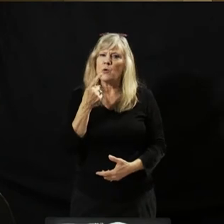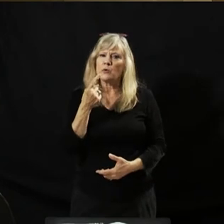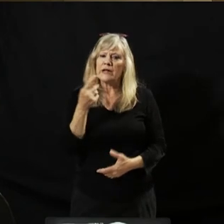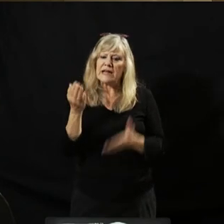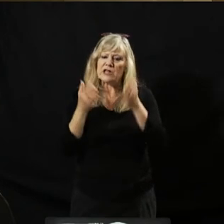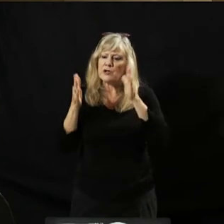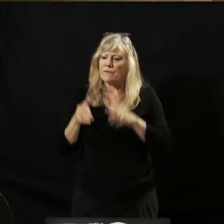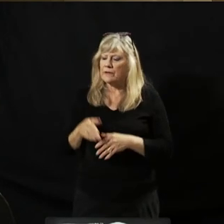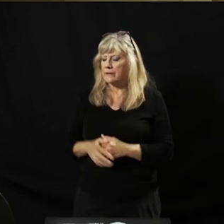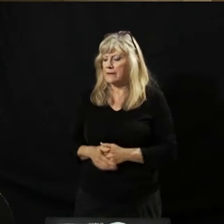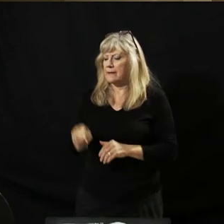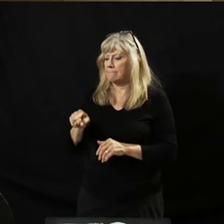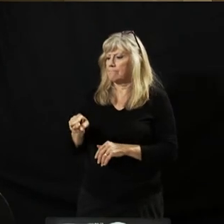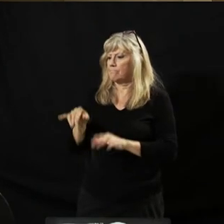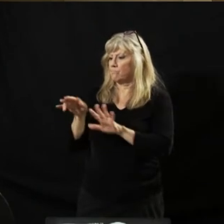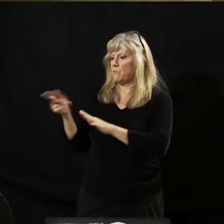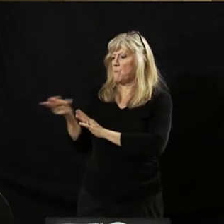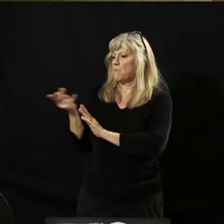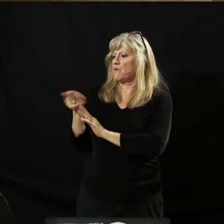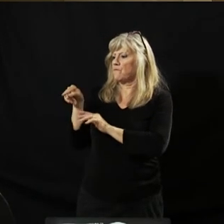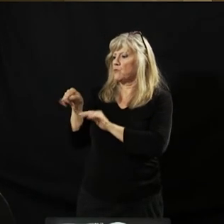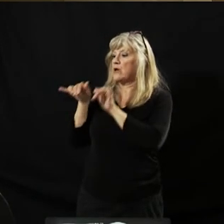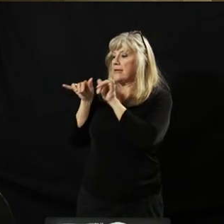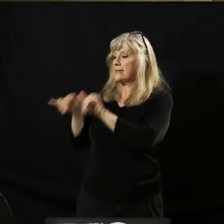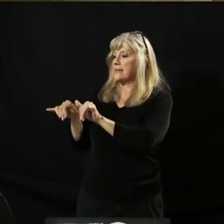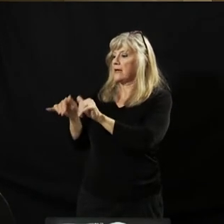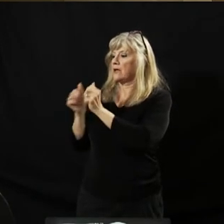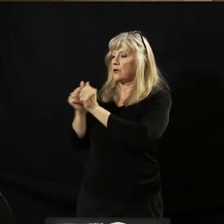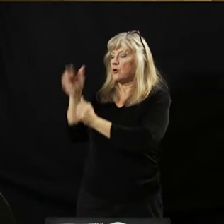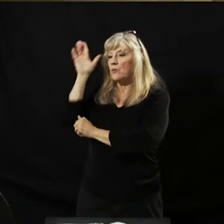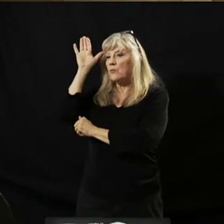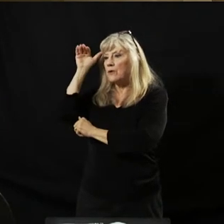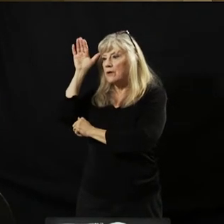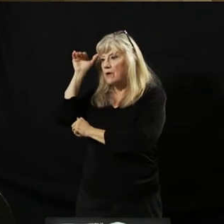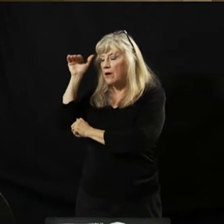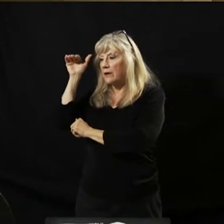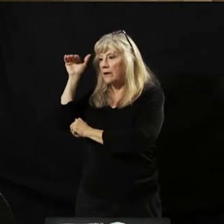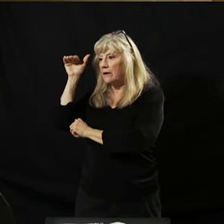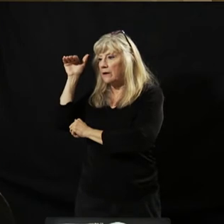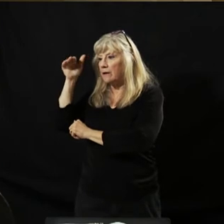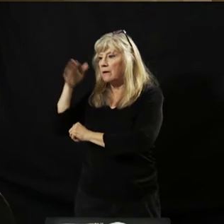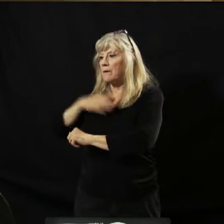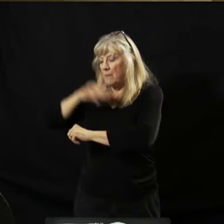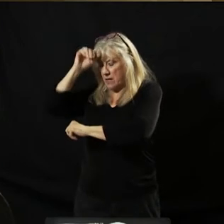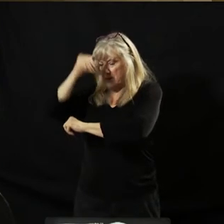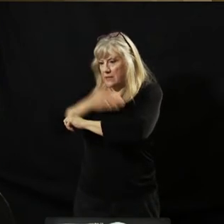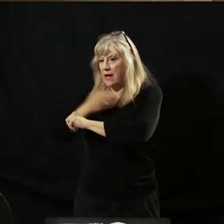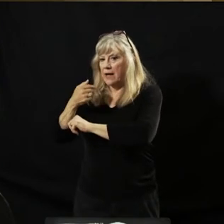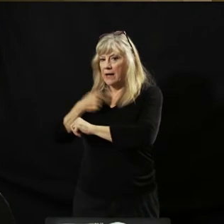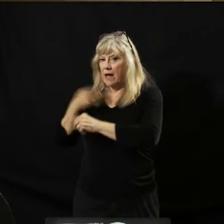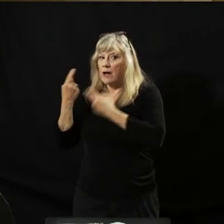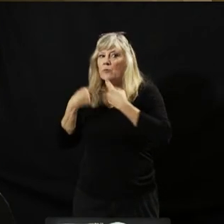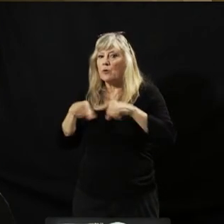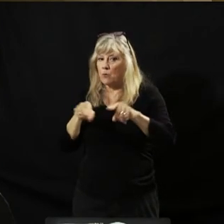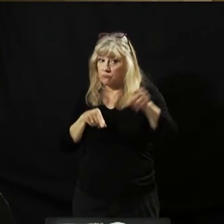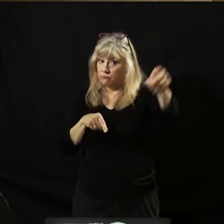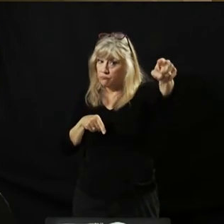servants, "Both of you stay here with the donkey, while the boy and I go over